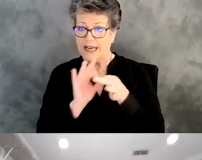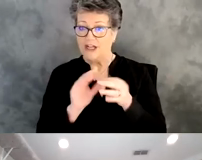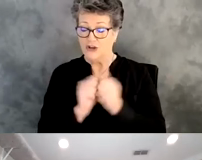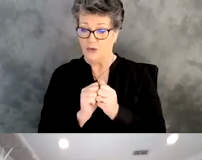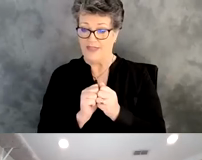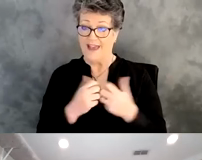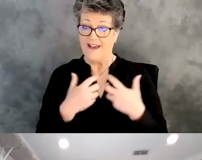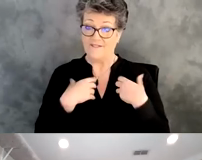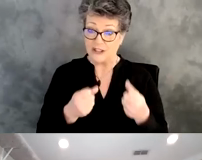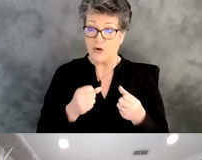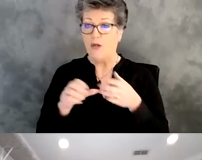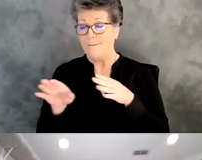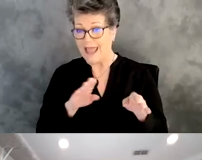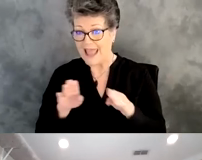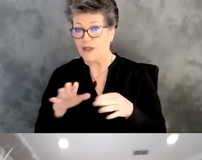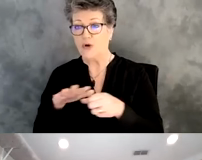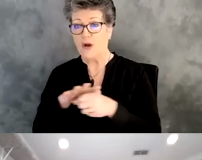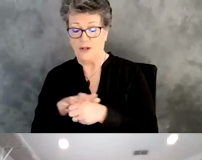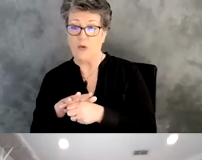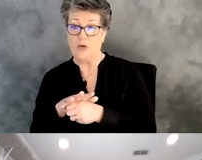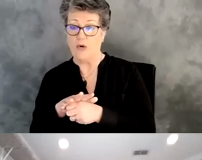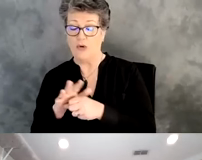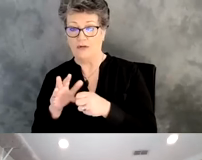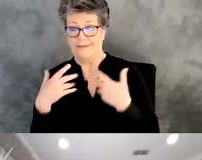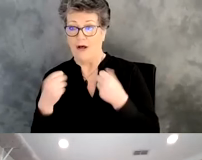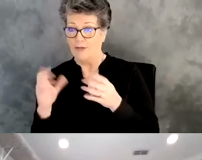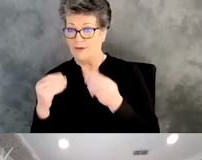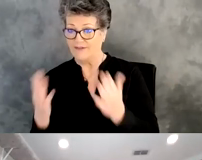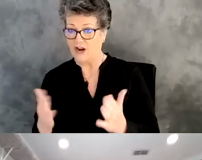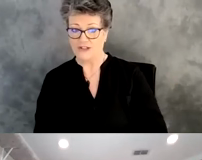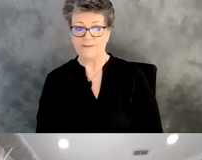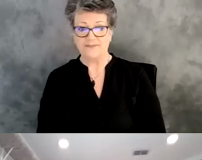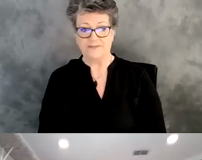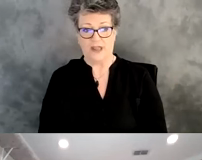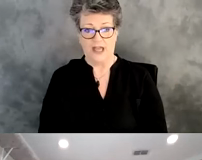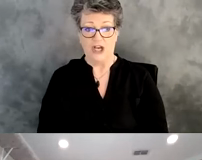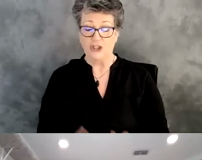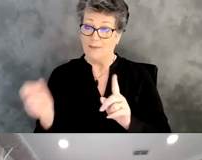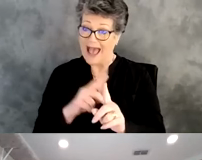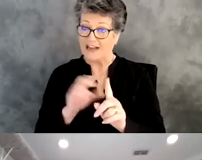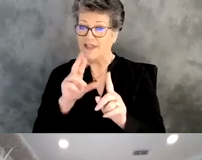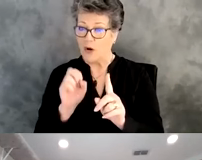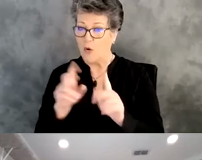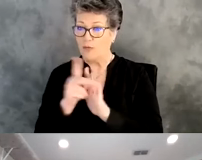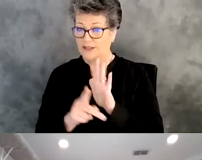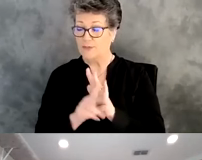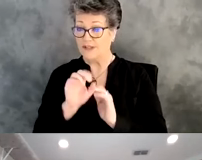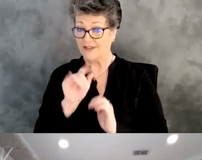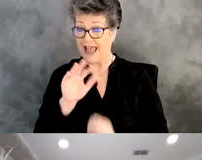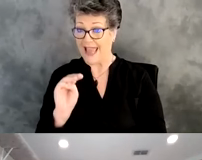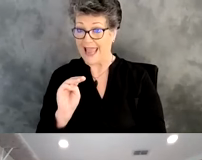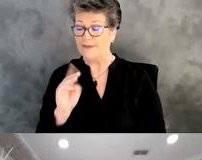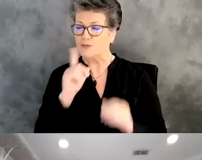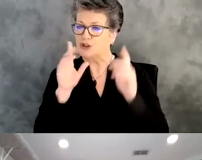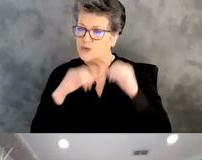health, and local service providers. And so just wanted to bring us back to one of the core principles of CalAIM, which is really to standardize